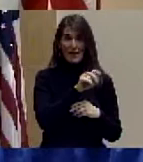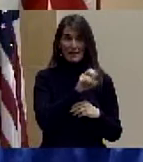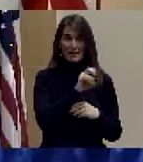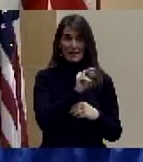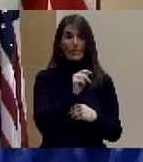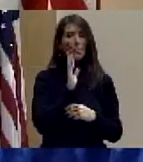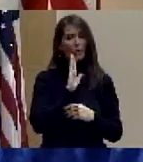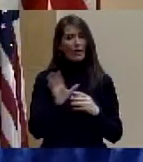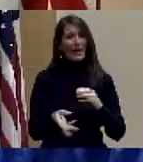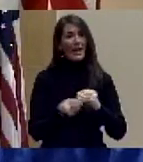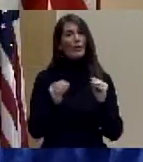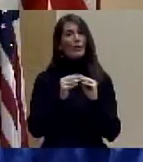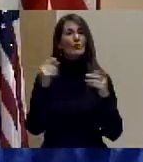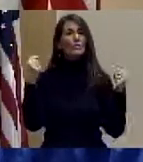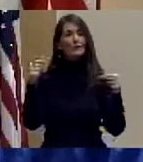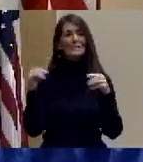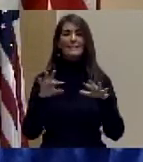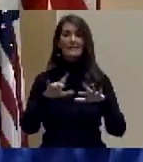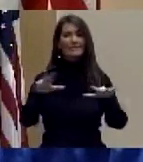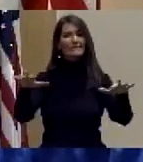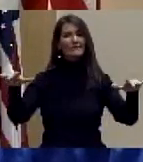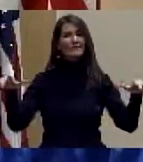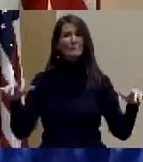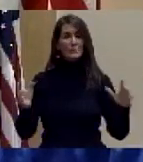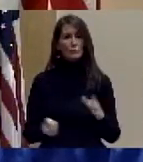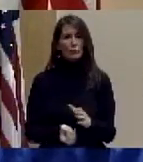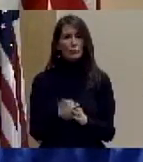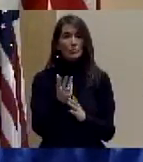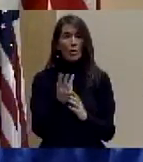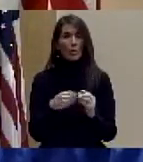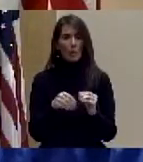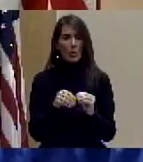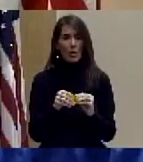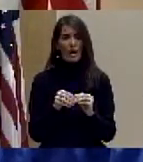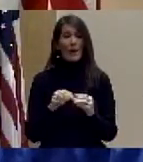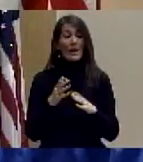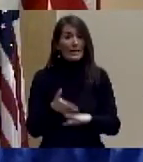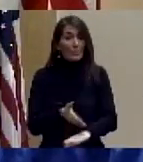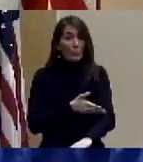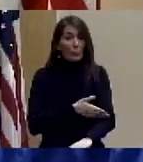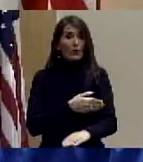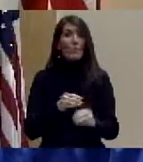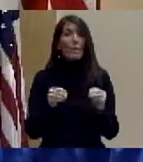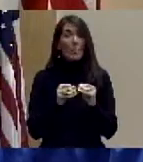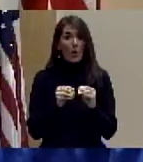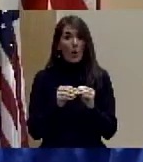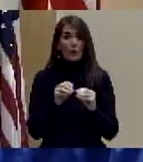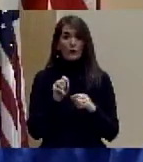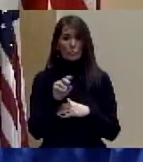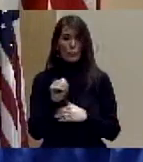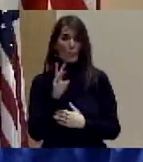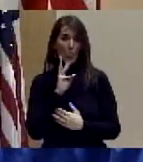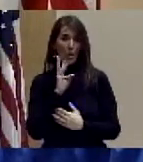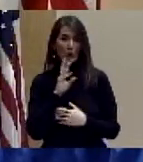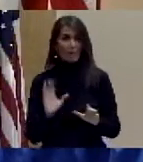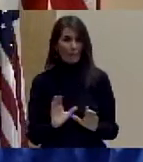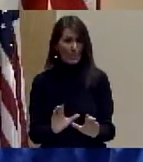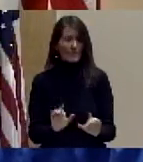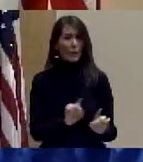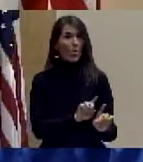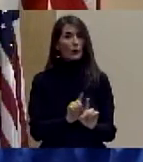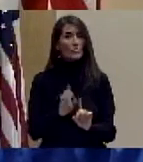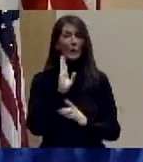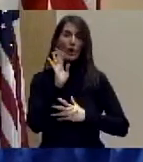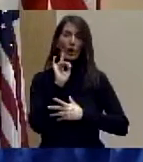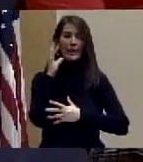add greenery to enhance further stormwater performance, but also to improve the appearance